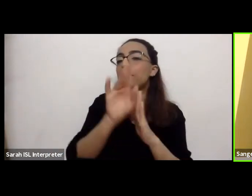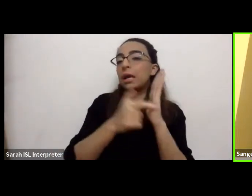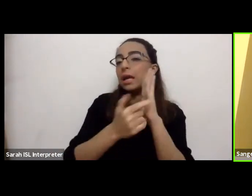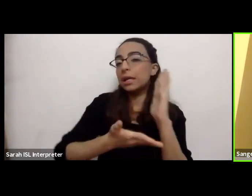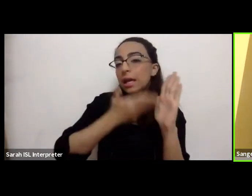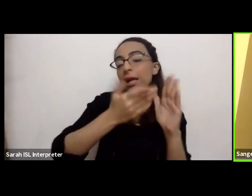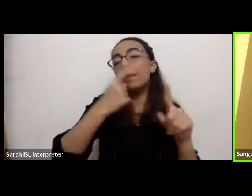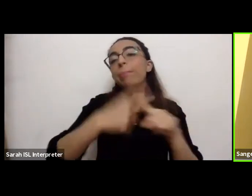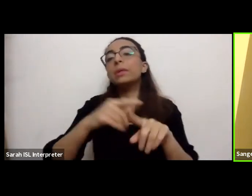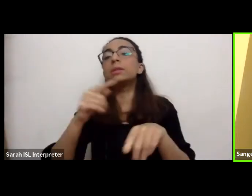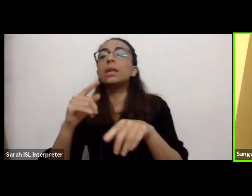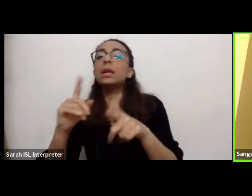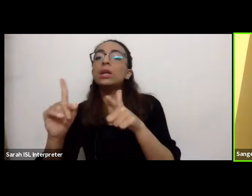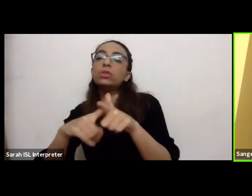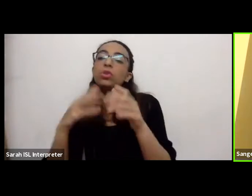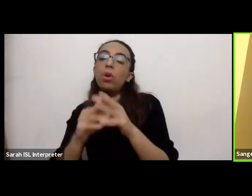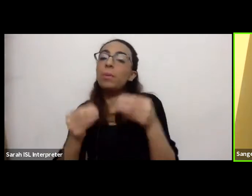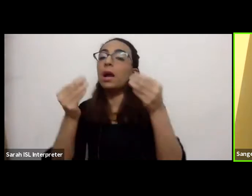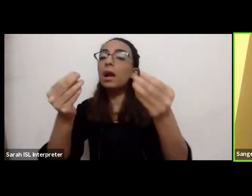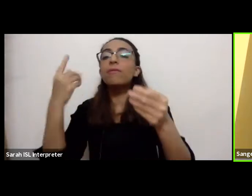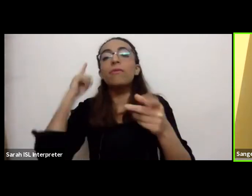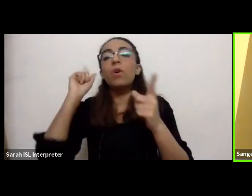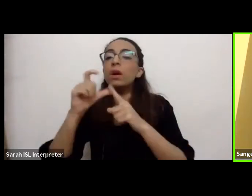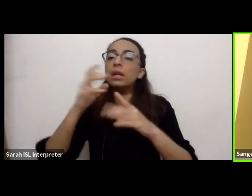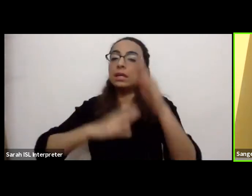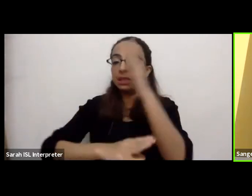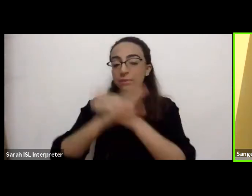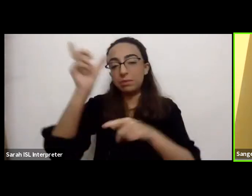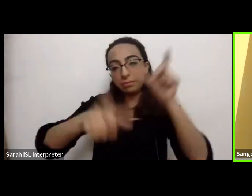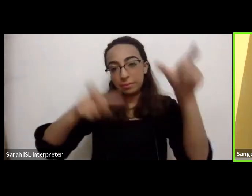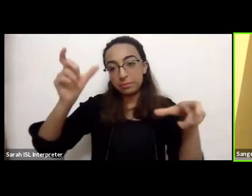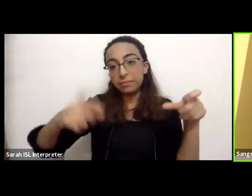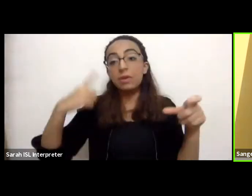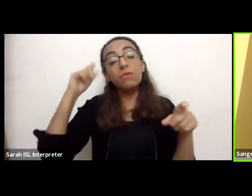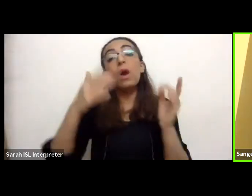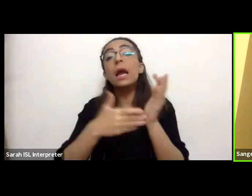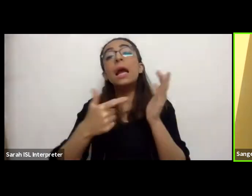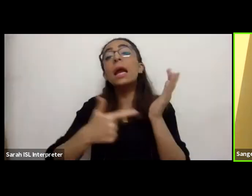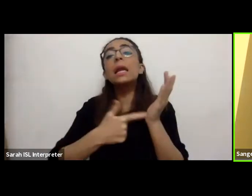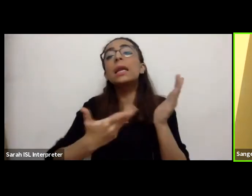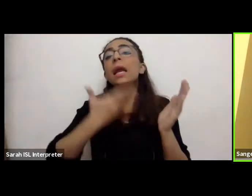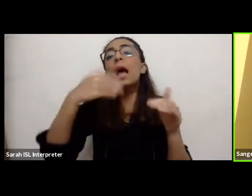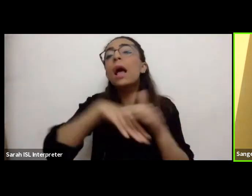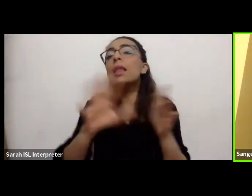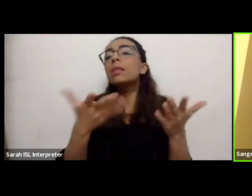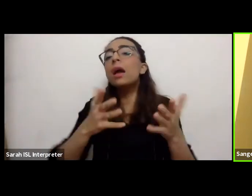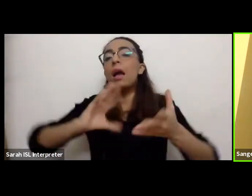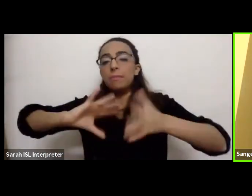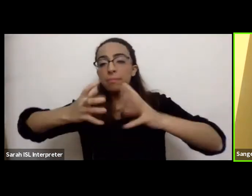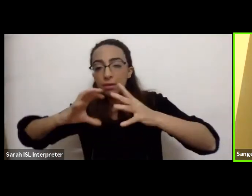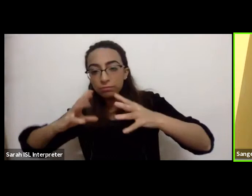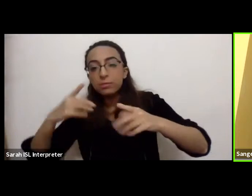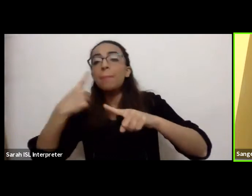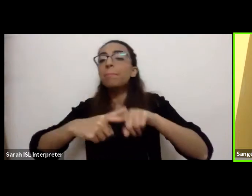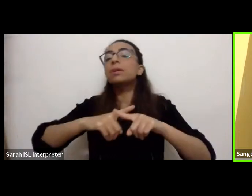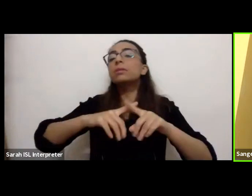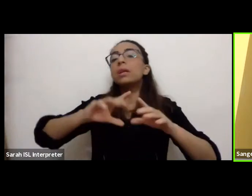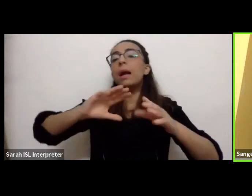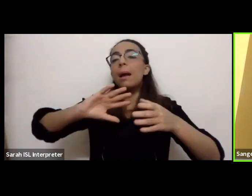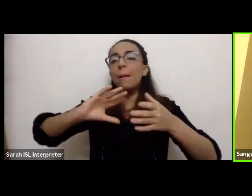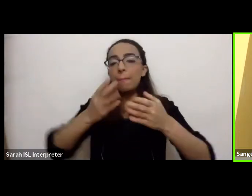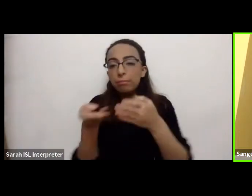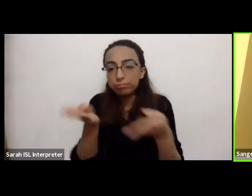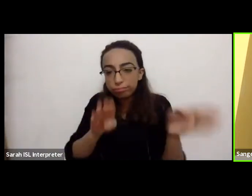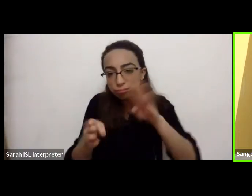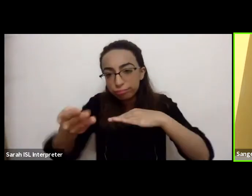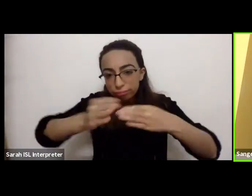employment opportunities for persons with disabilities through training in manufacturing and marketing of different